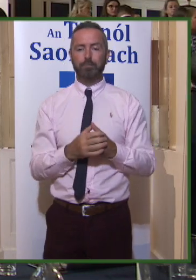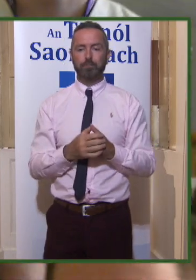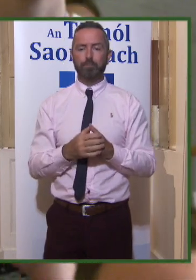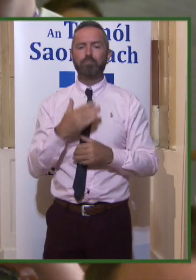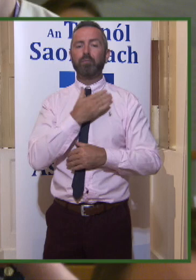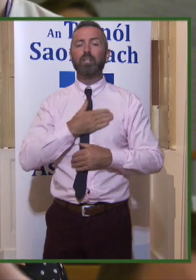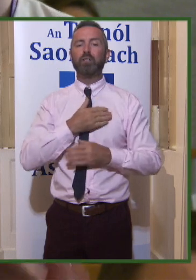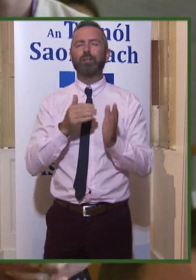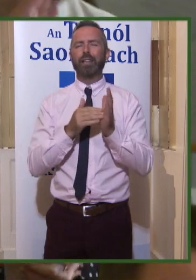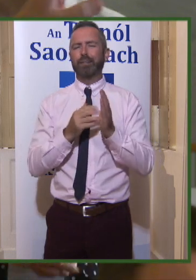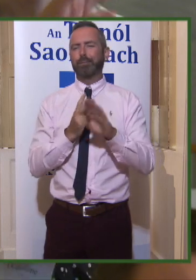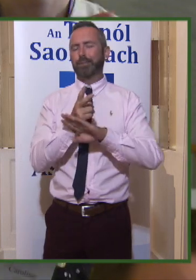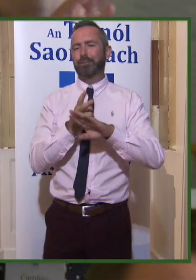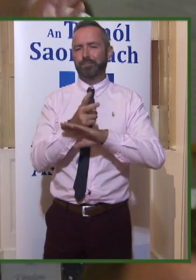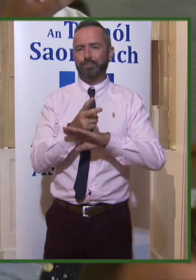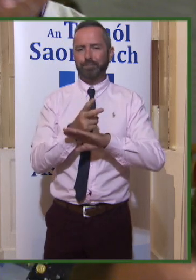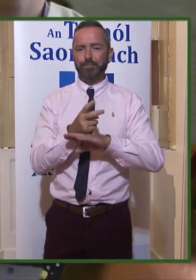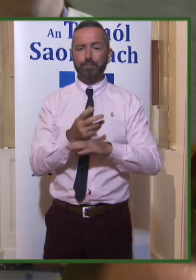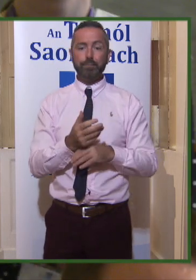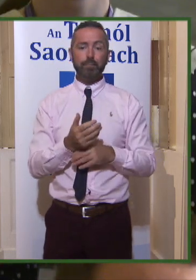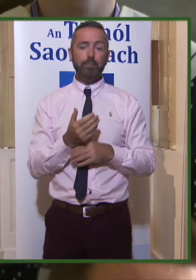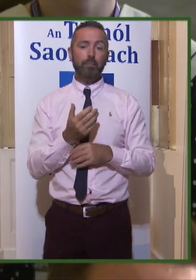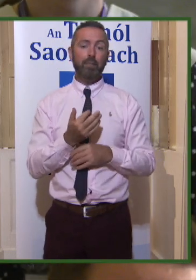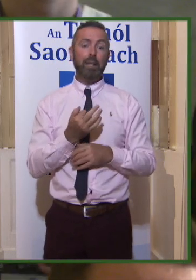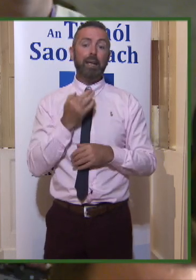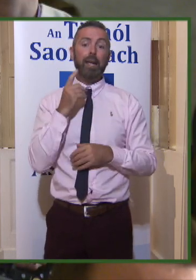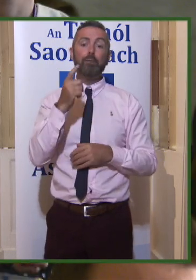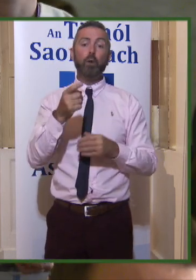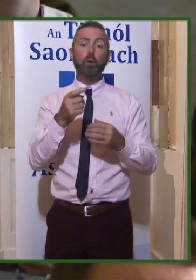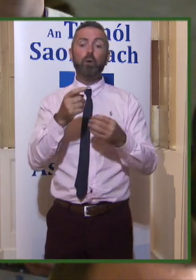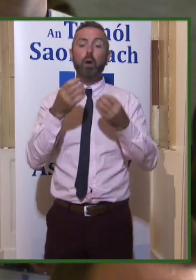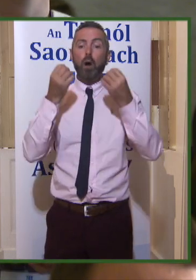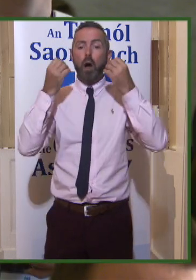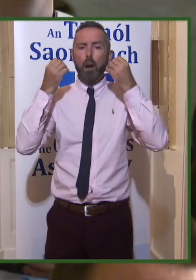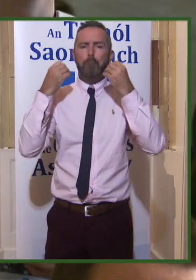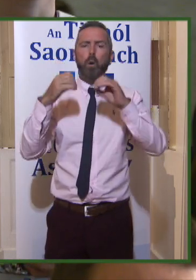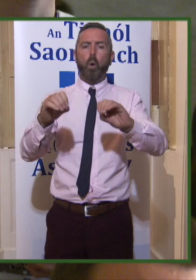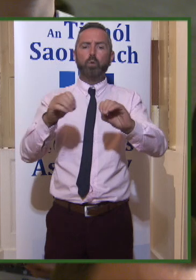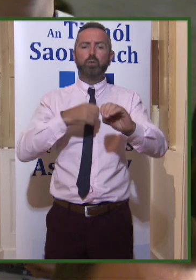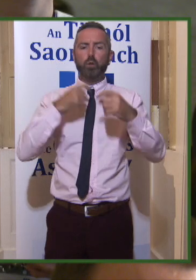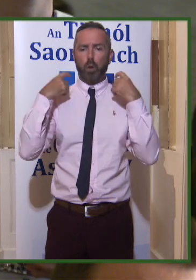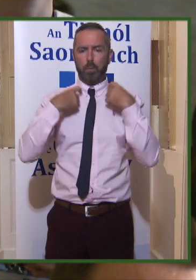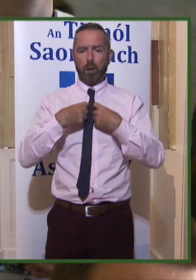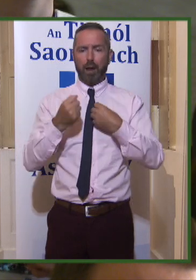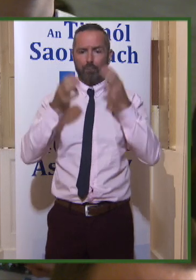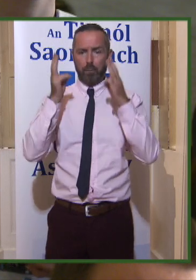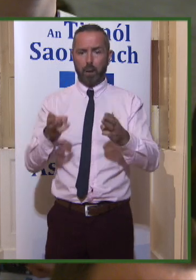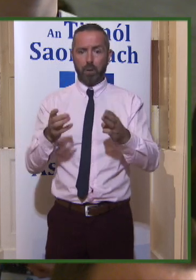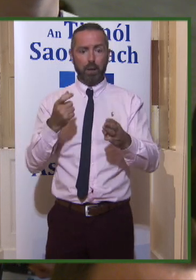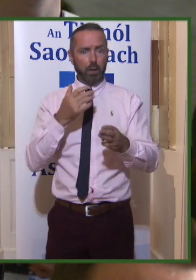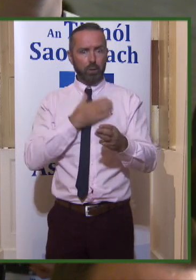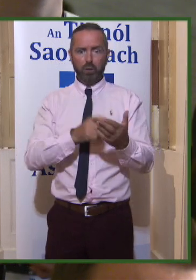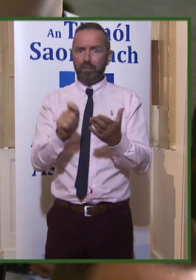Sorry, yeah. The only thing is, if you're opposed to the mayor having tax raising powers, then you vote no on